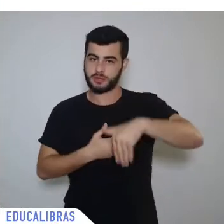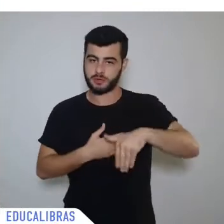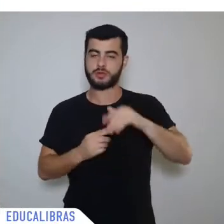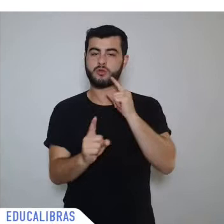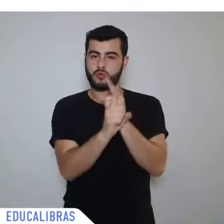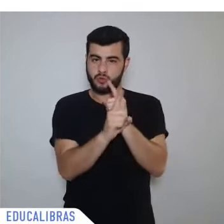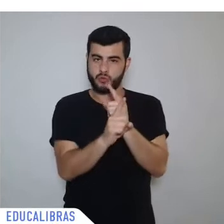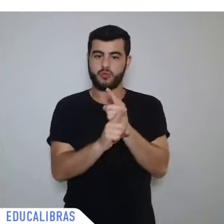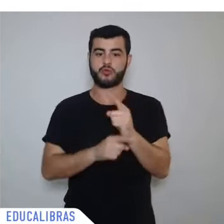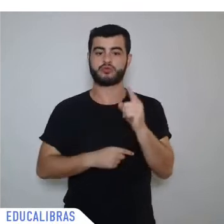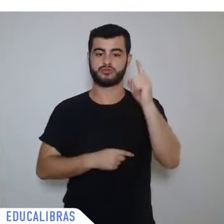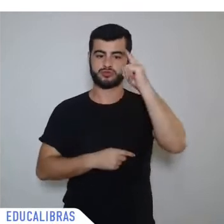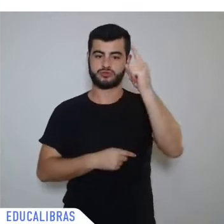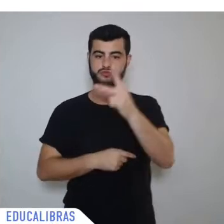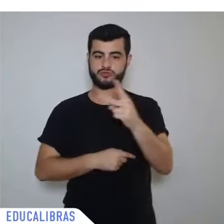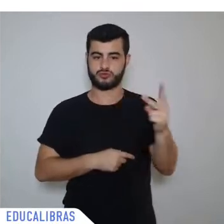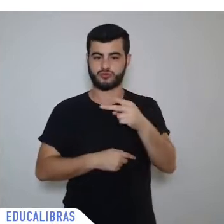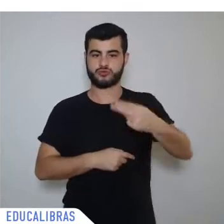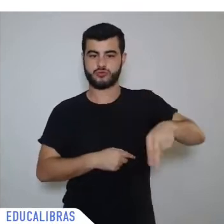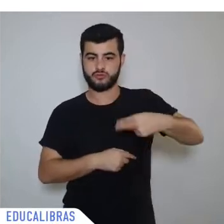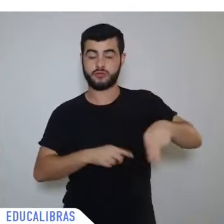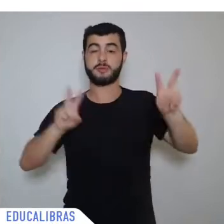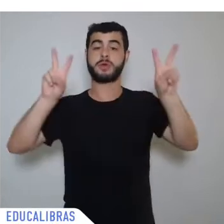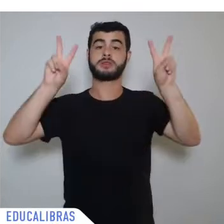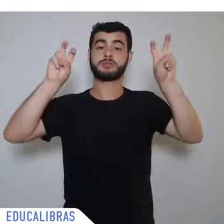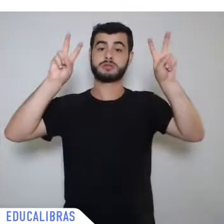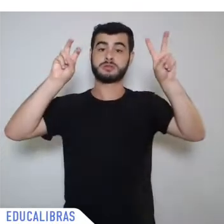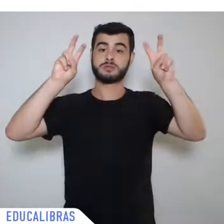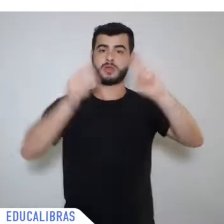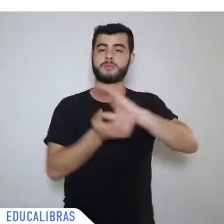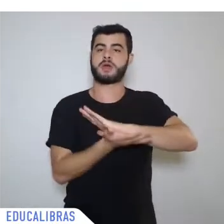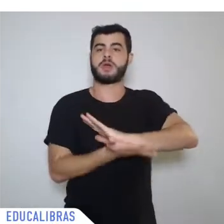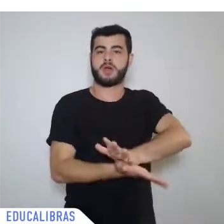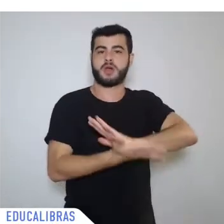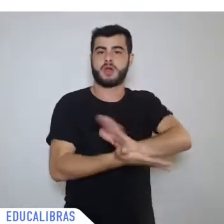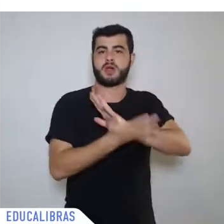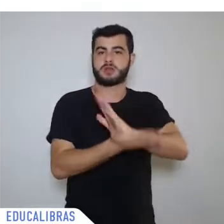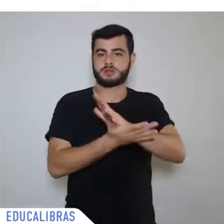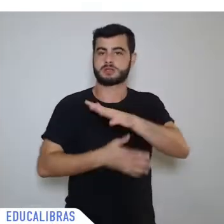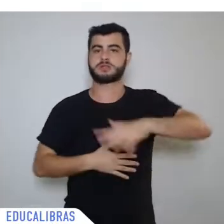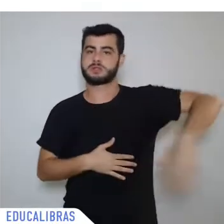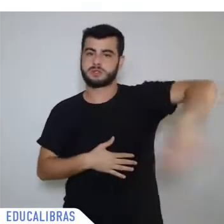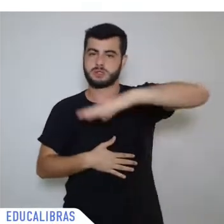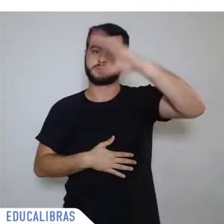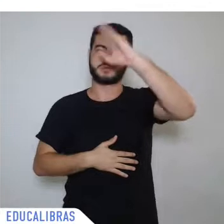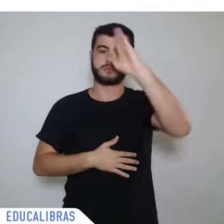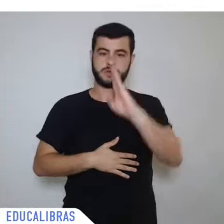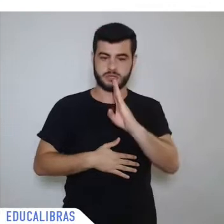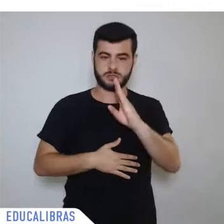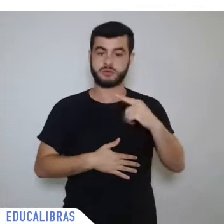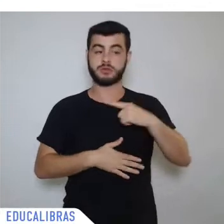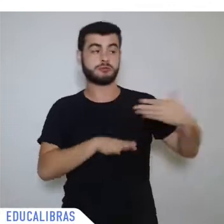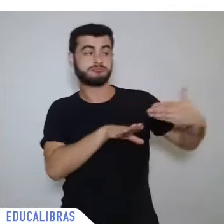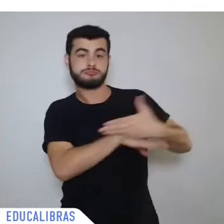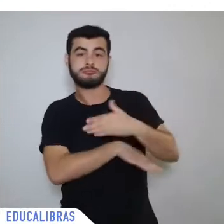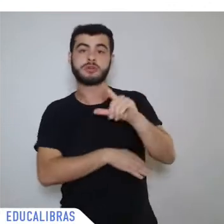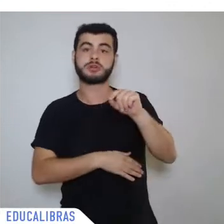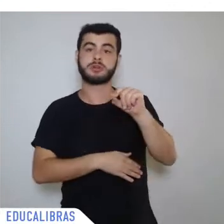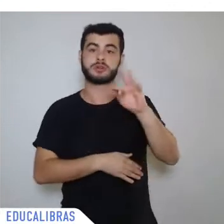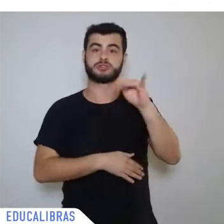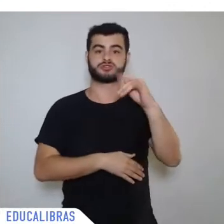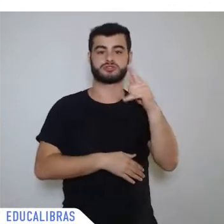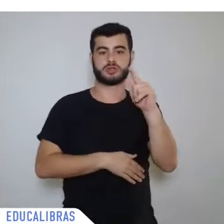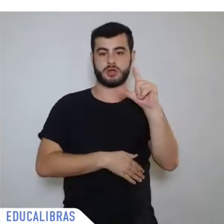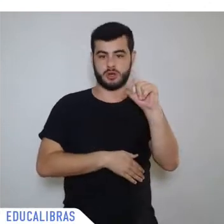November 28th at the 11 a.m. Brazil time, in which we will discuss structural racism in Brazil, and